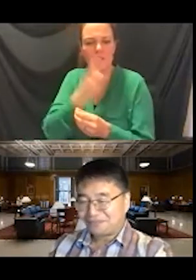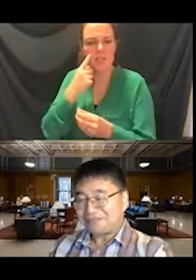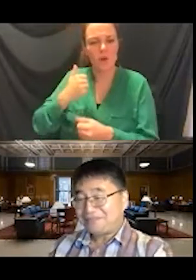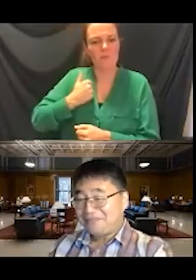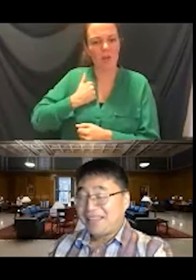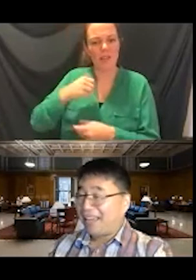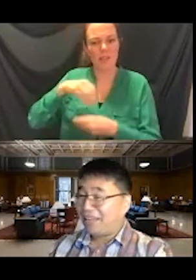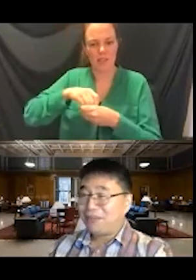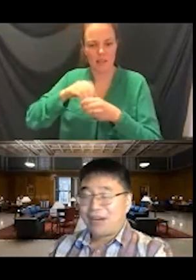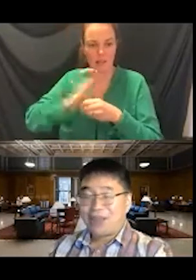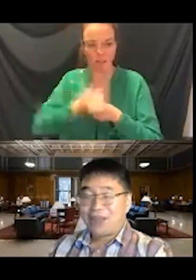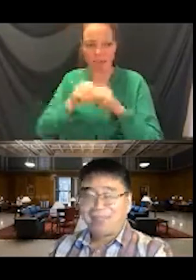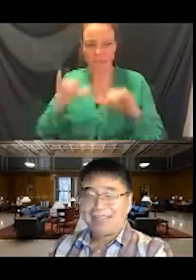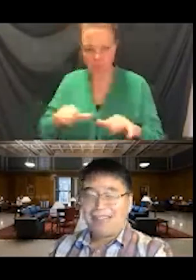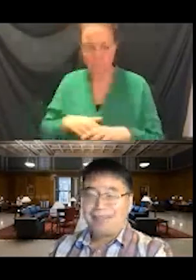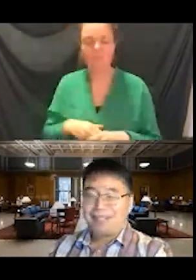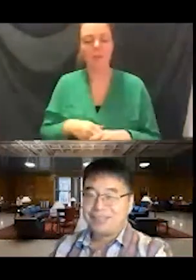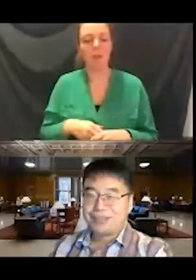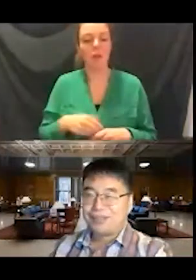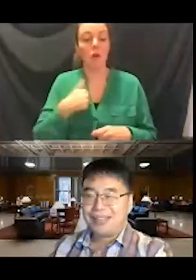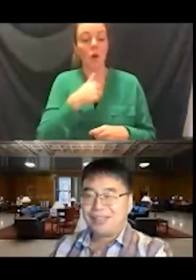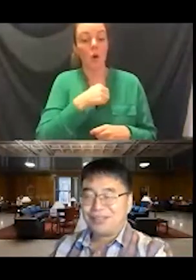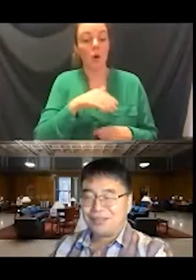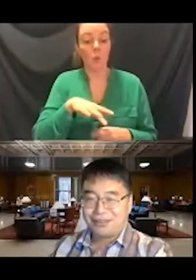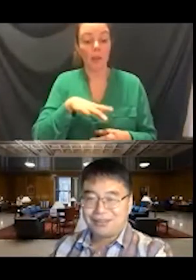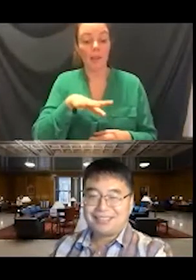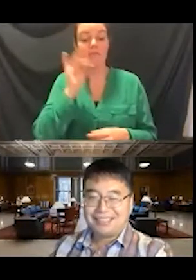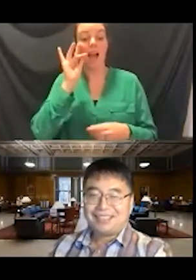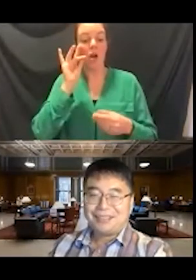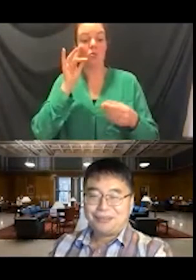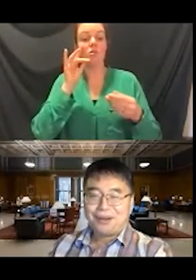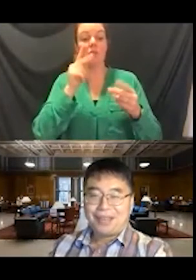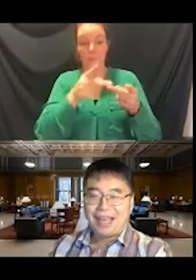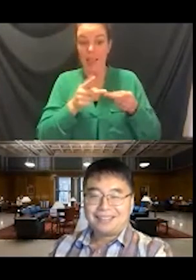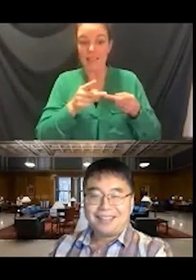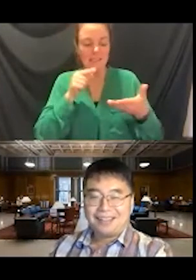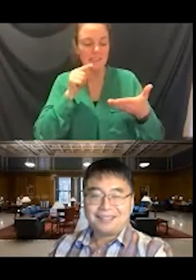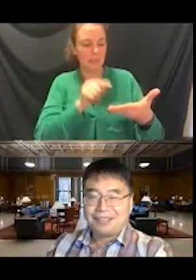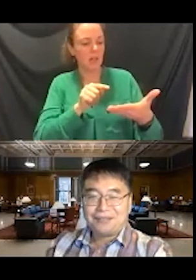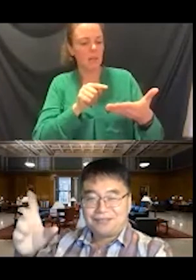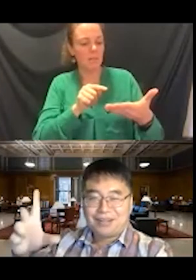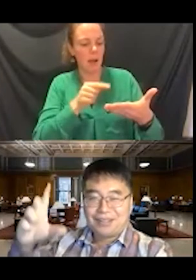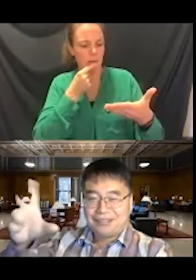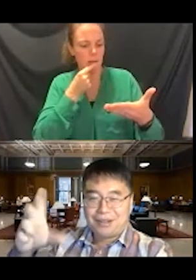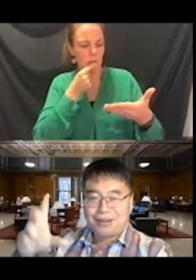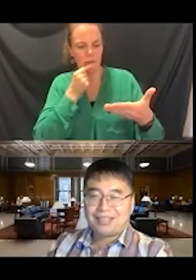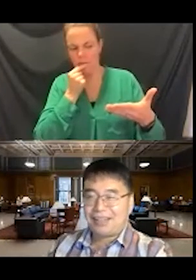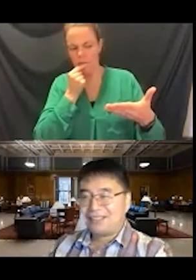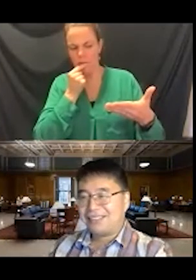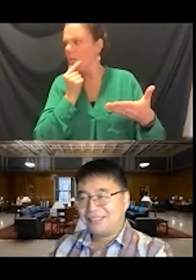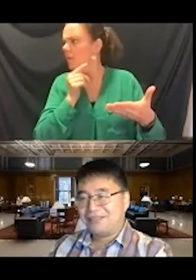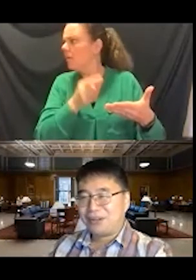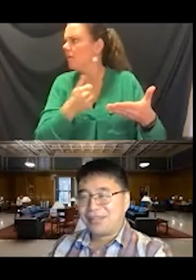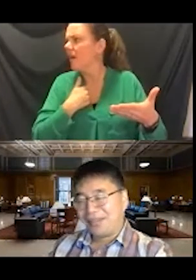system. And we found it, and we just could not figure out where that the veteran